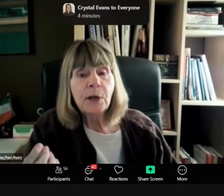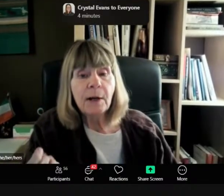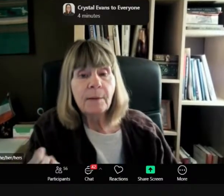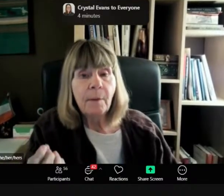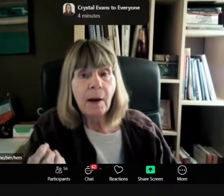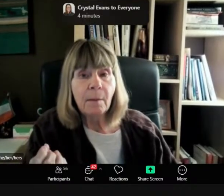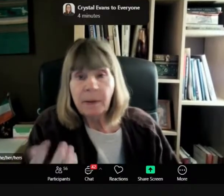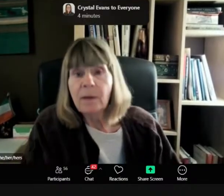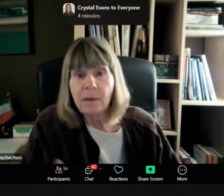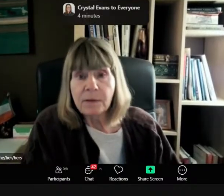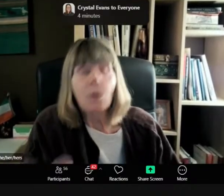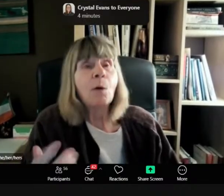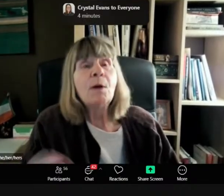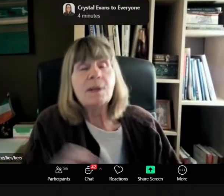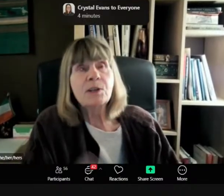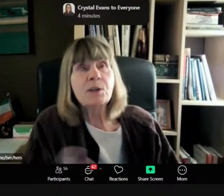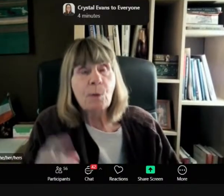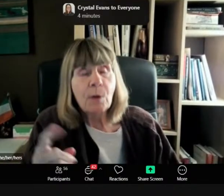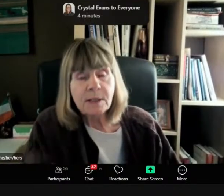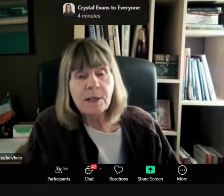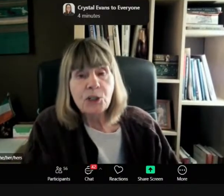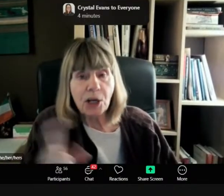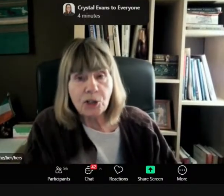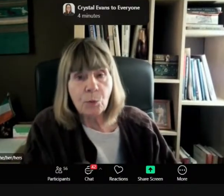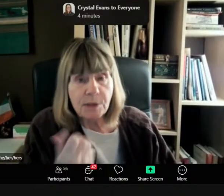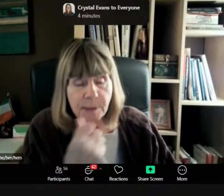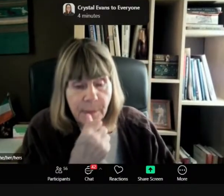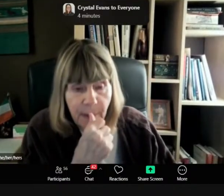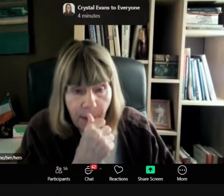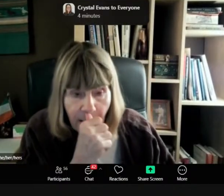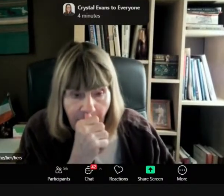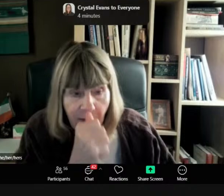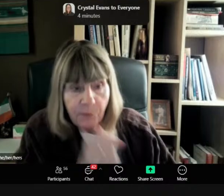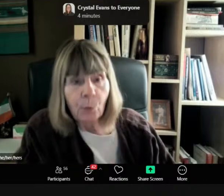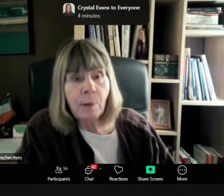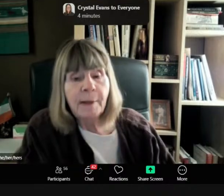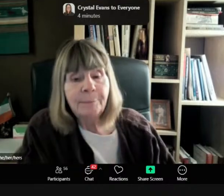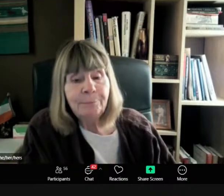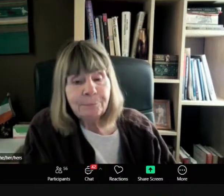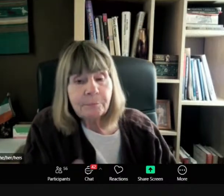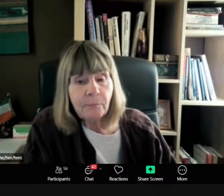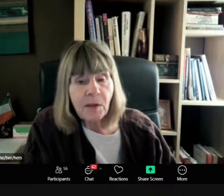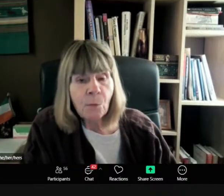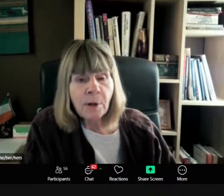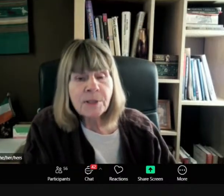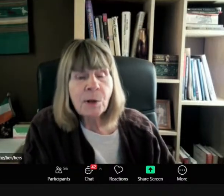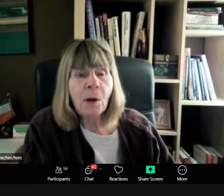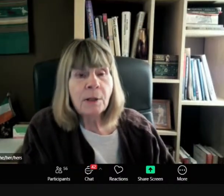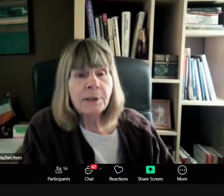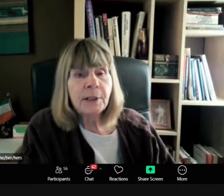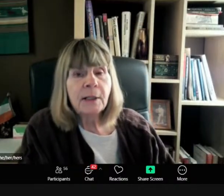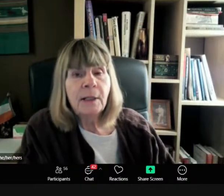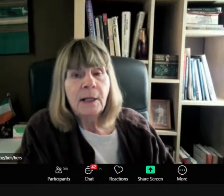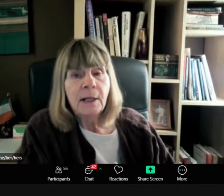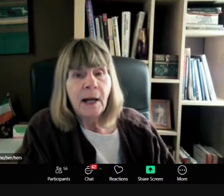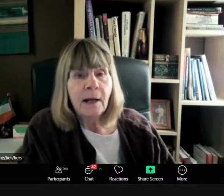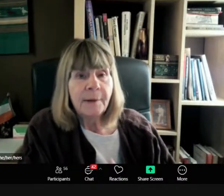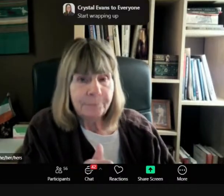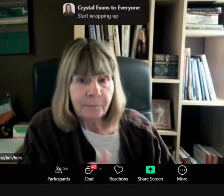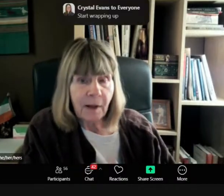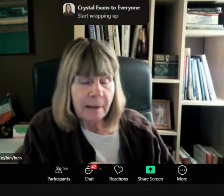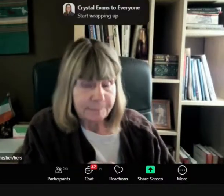FDA-approved pills. Well, one's an injection, one's a pill for women. One is called